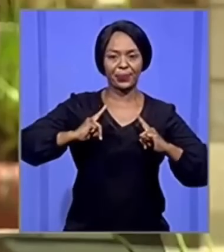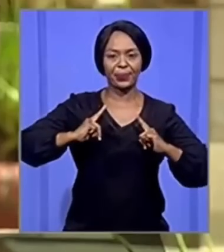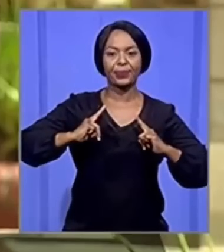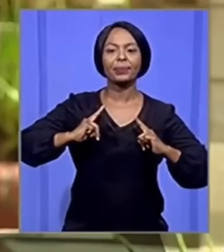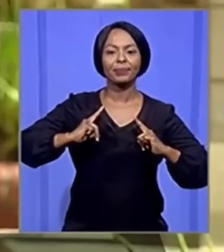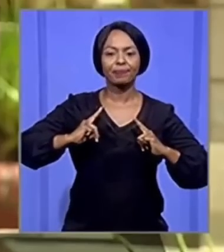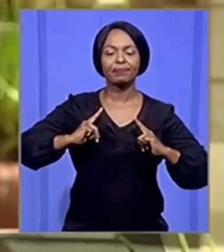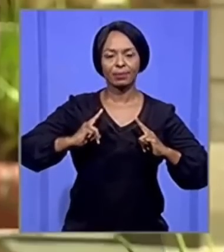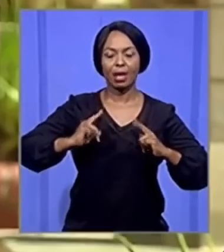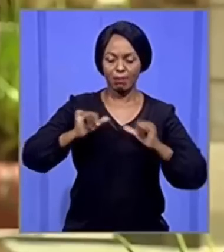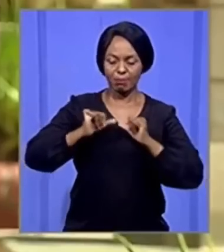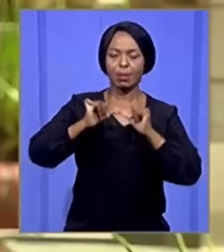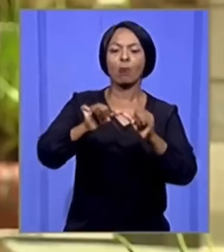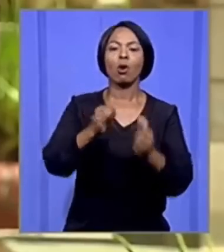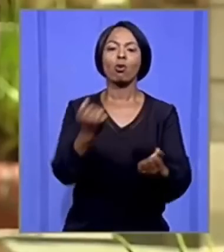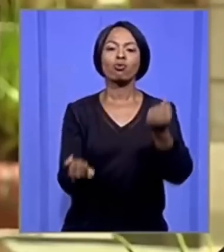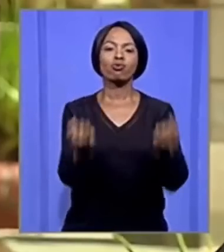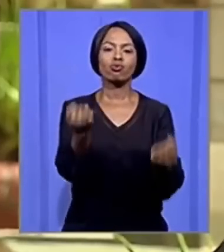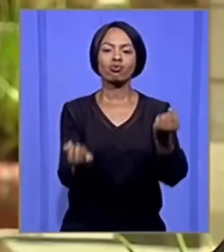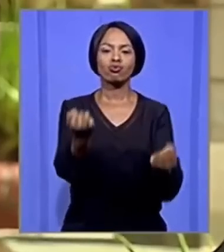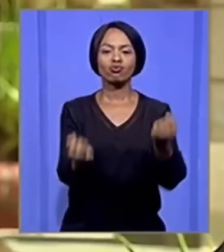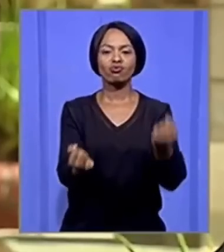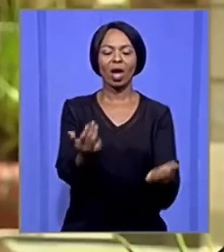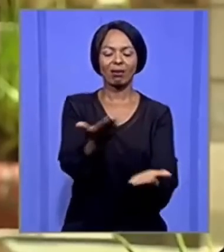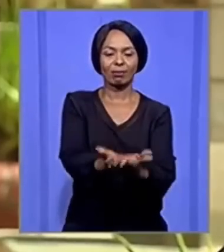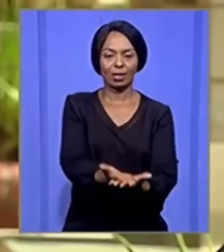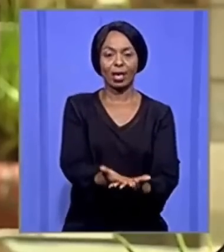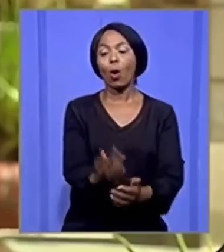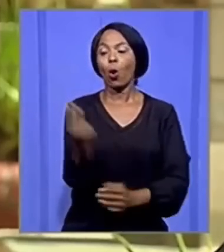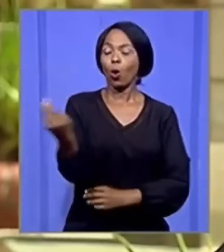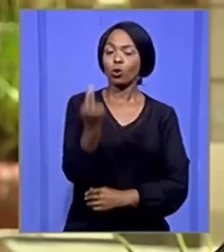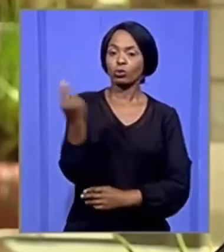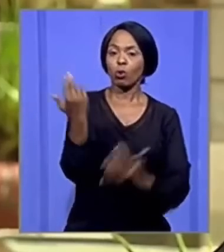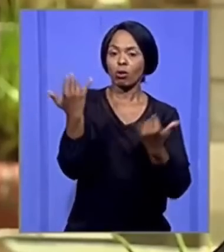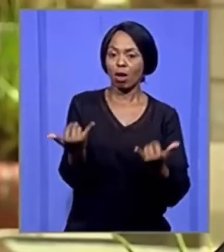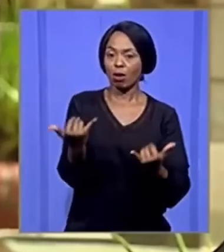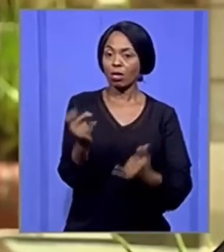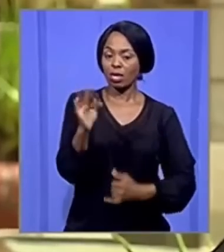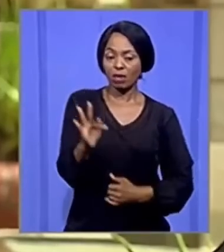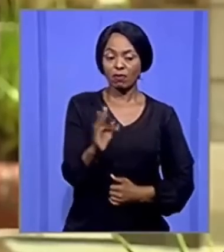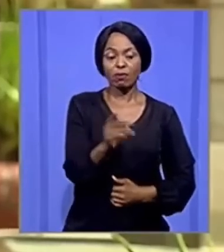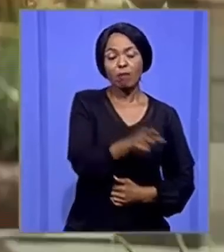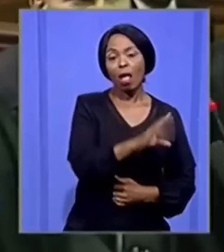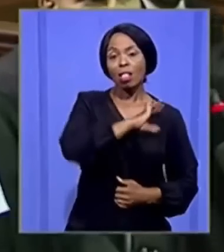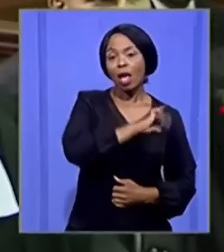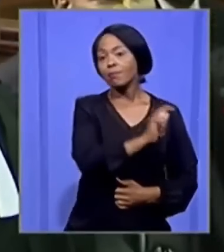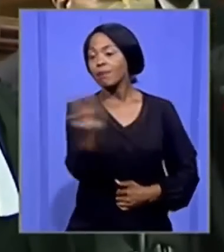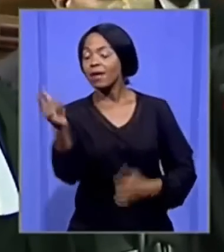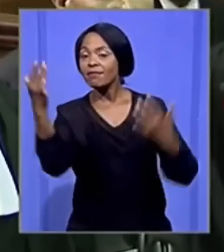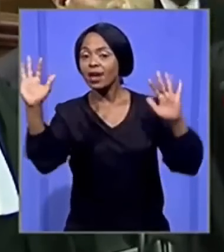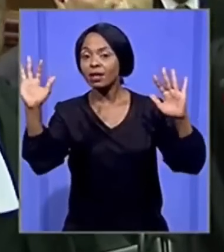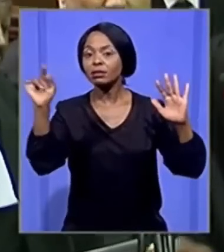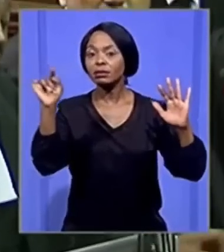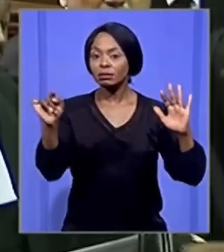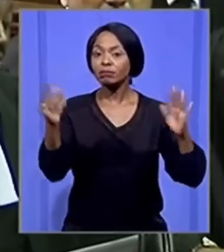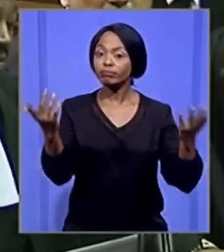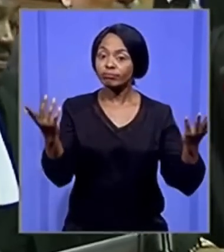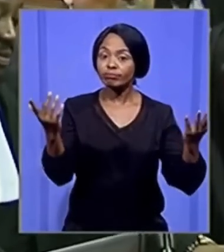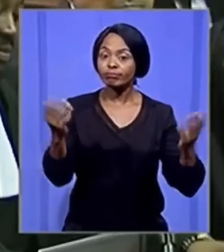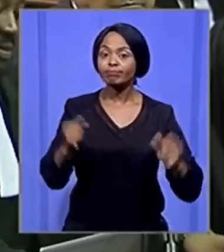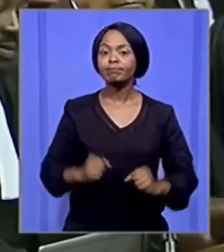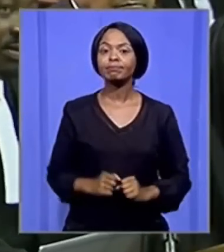tswella ka trial ya bona hore ba etse le hore na ba se ba lefelletse ditefo tsa bona kaofela. Tsheko ya pele ga tsheko e